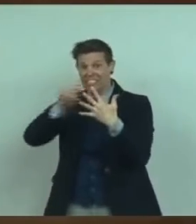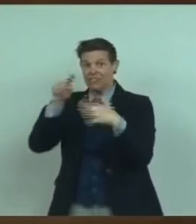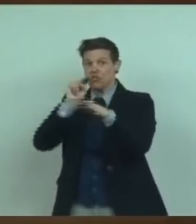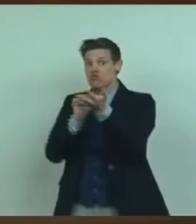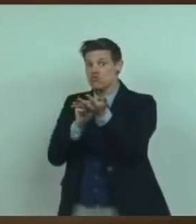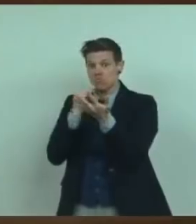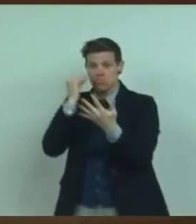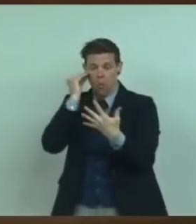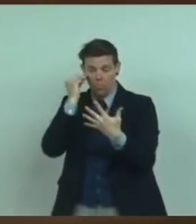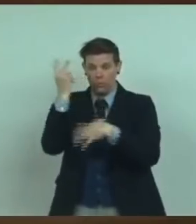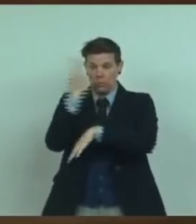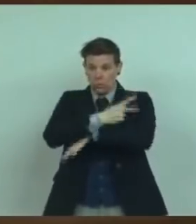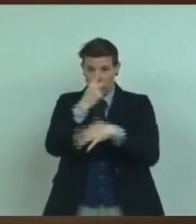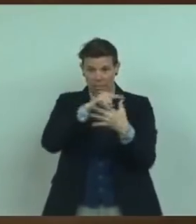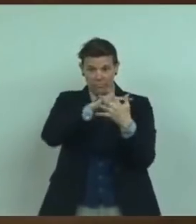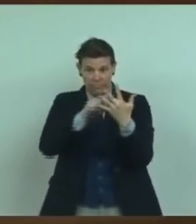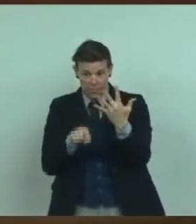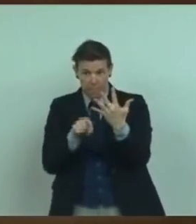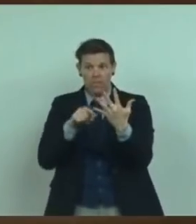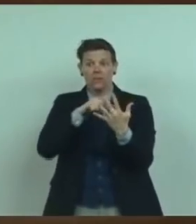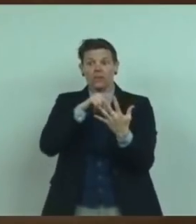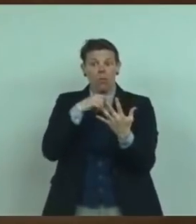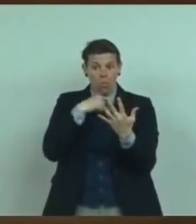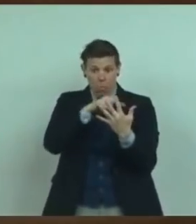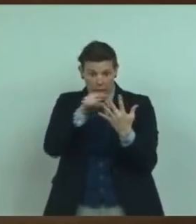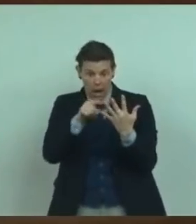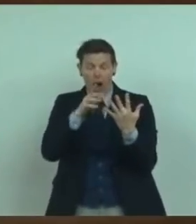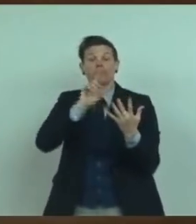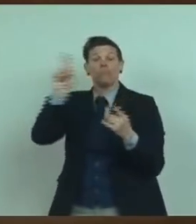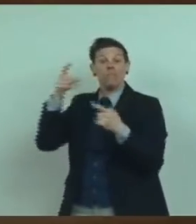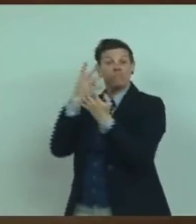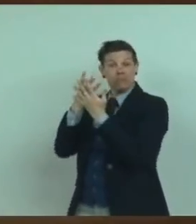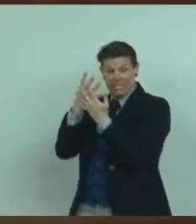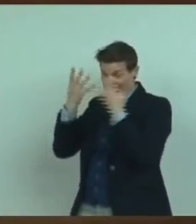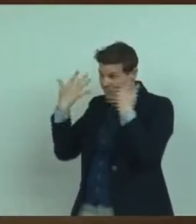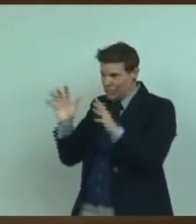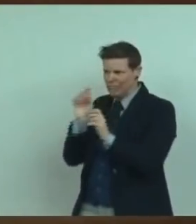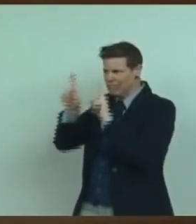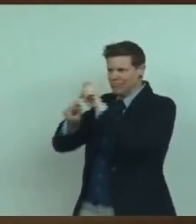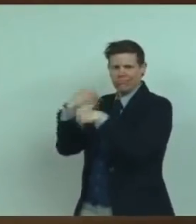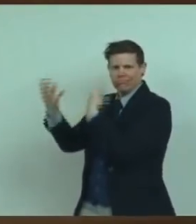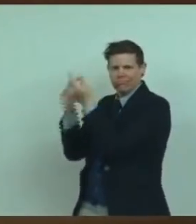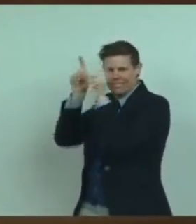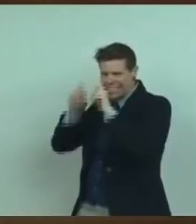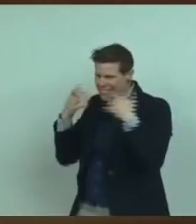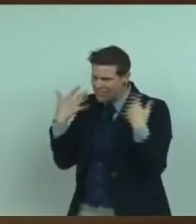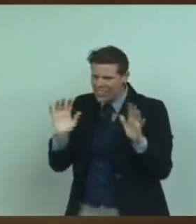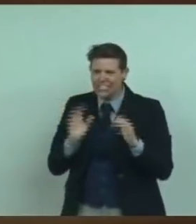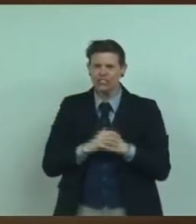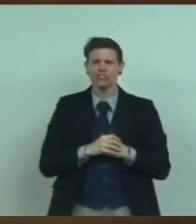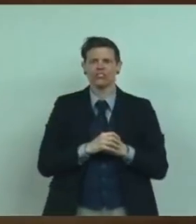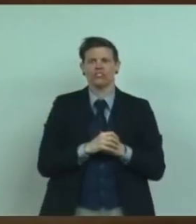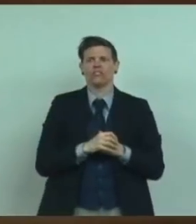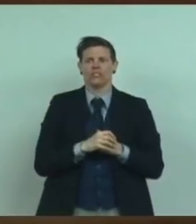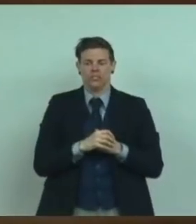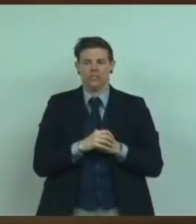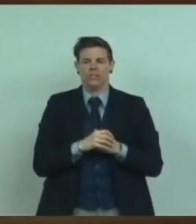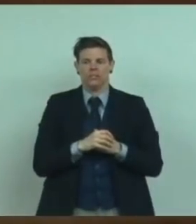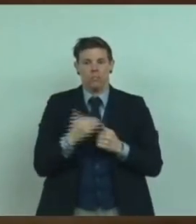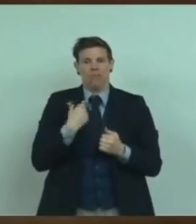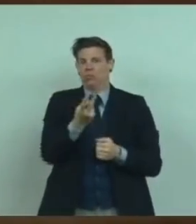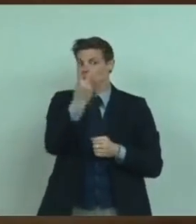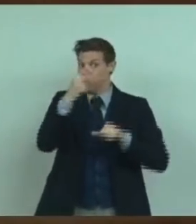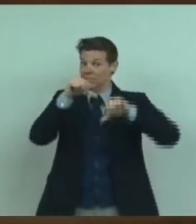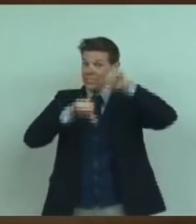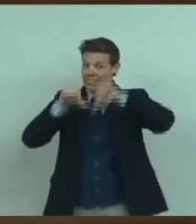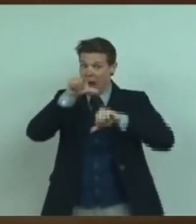has resulted in a significant increase in tests that we are running at our 2 labs, I do want to remind everyone that there is still criteria, and